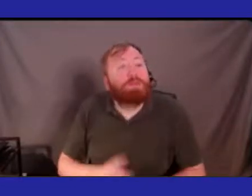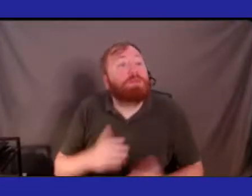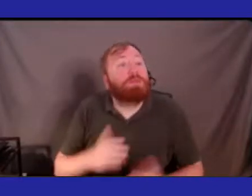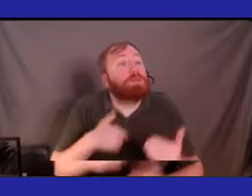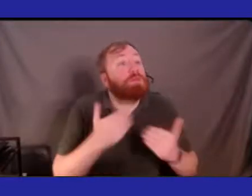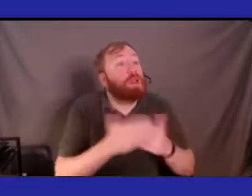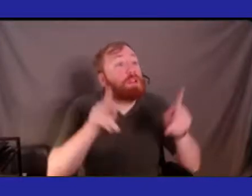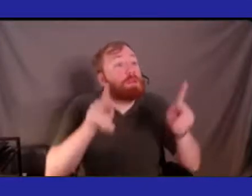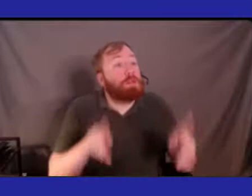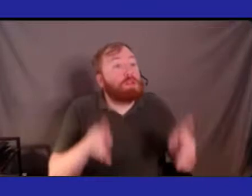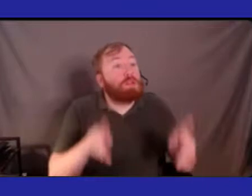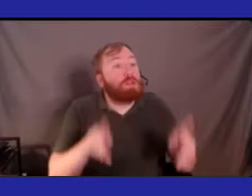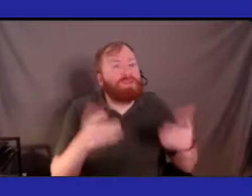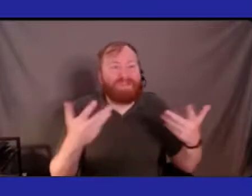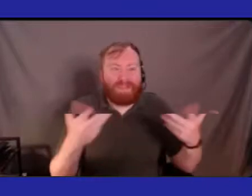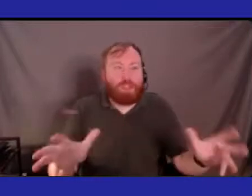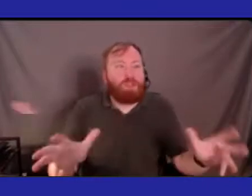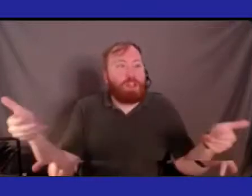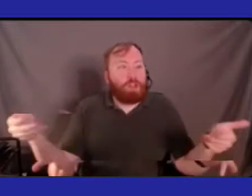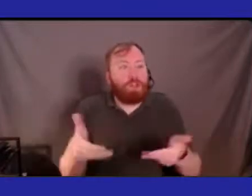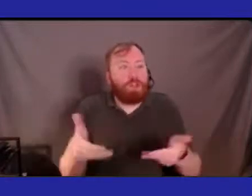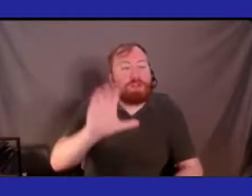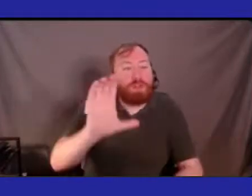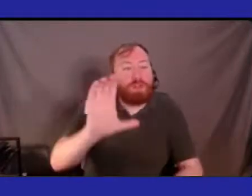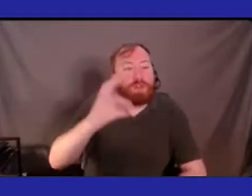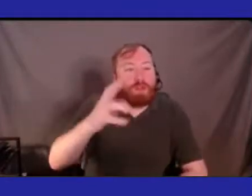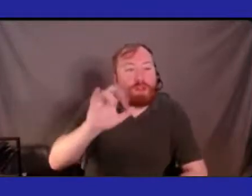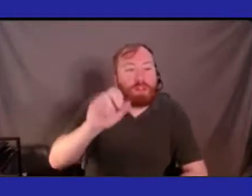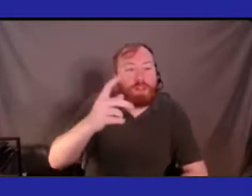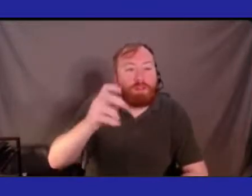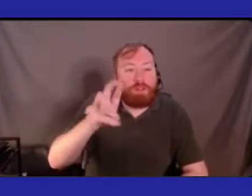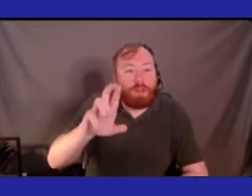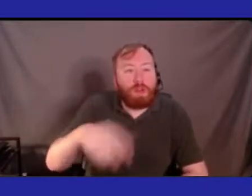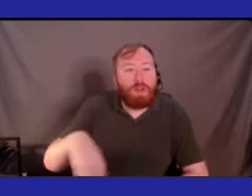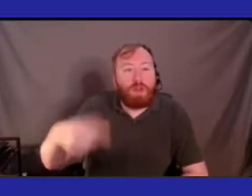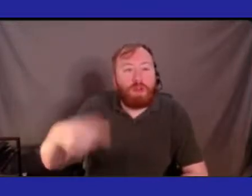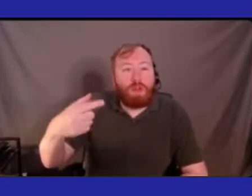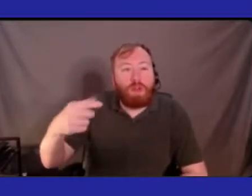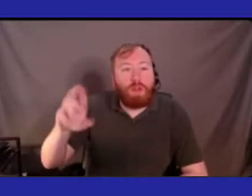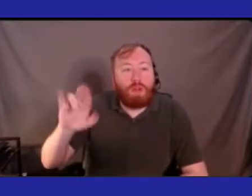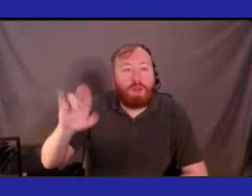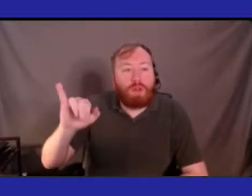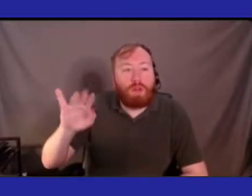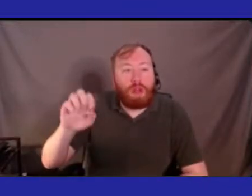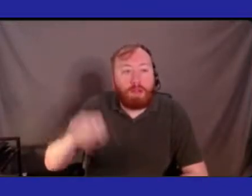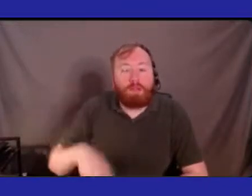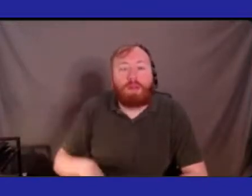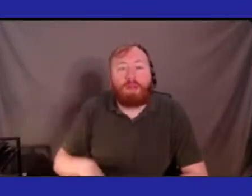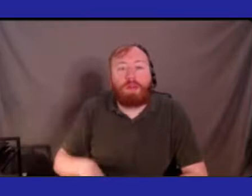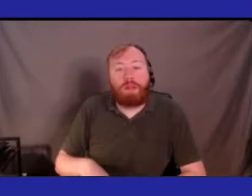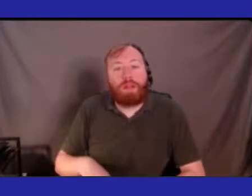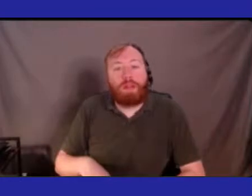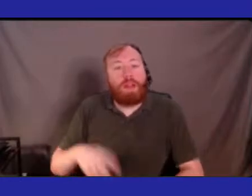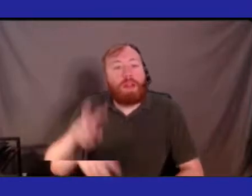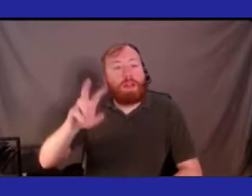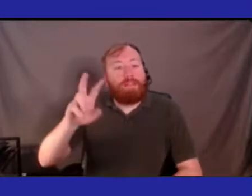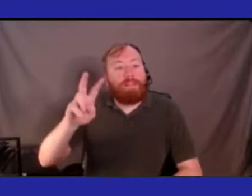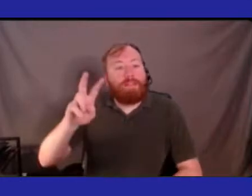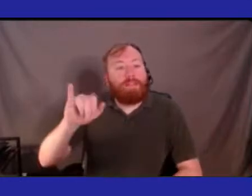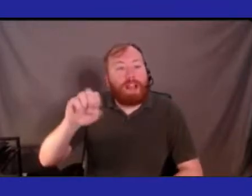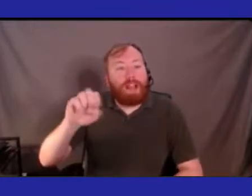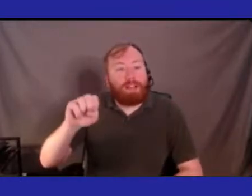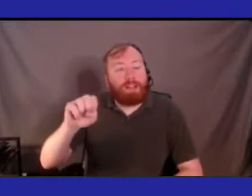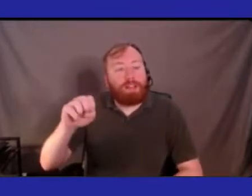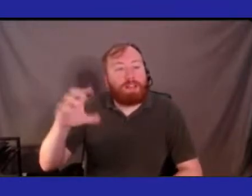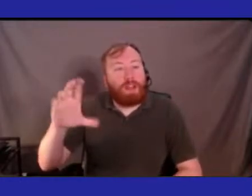been introduced. It's Christopher Greif, Vice Chair, Advocate for People with Disability, Coney Island